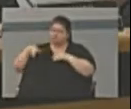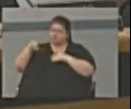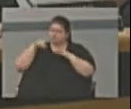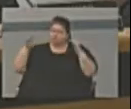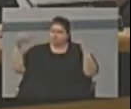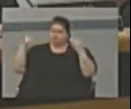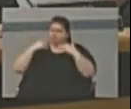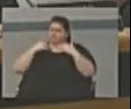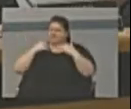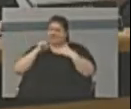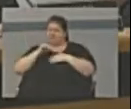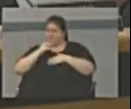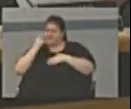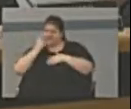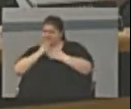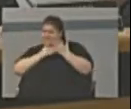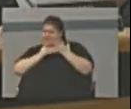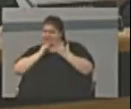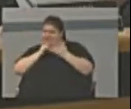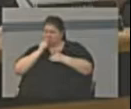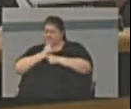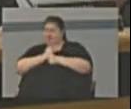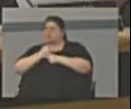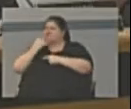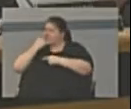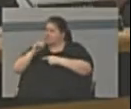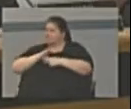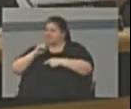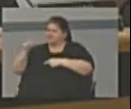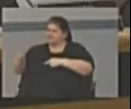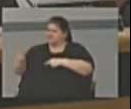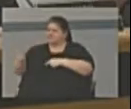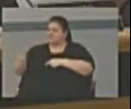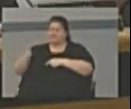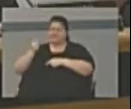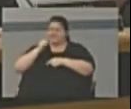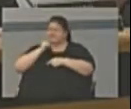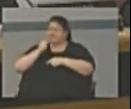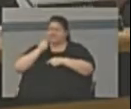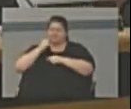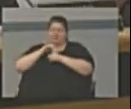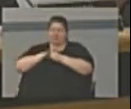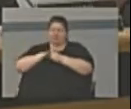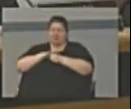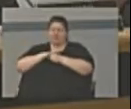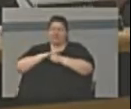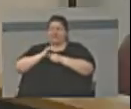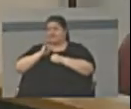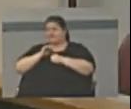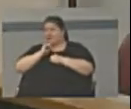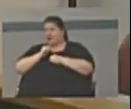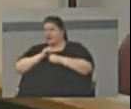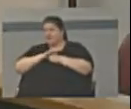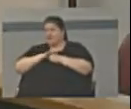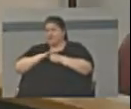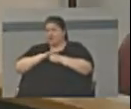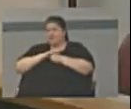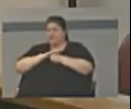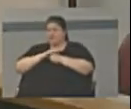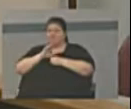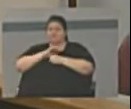see something that doesn't look right, I encourage you to call our police department. If it's not the local police department, call our county police or wherever you may